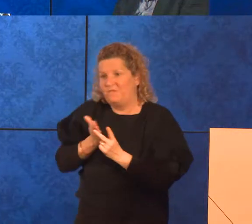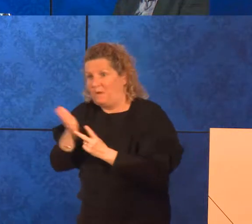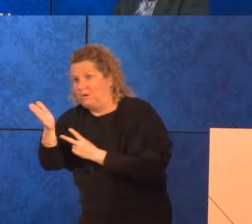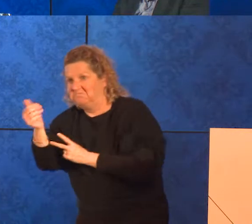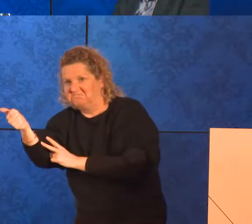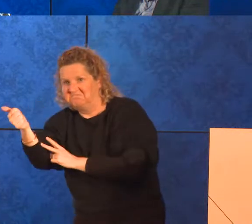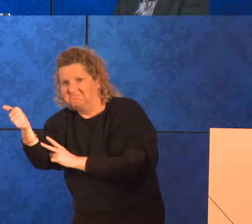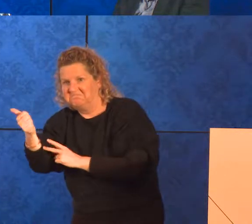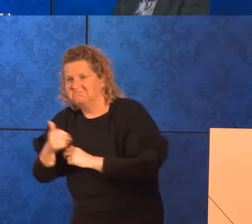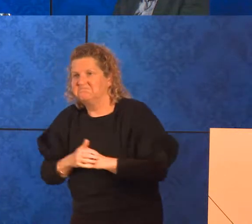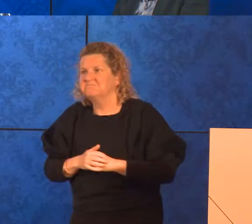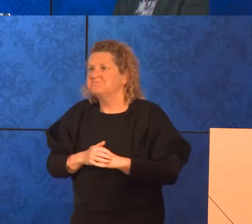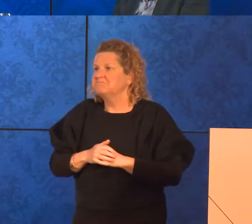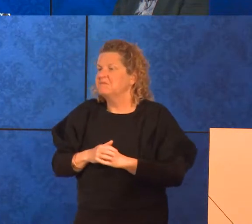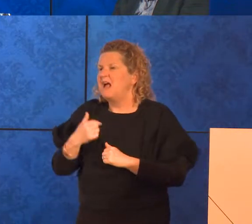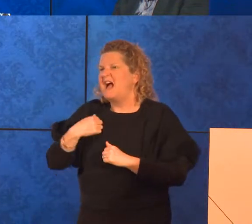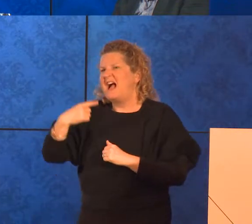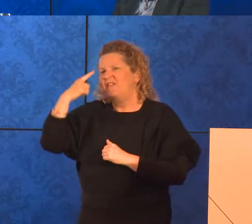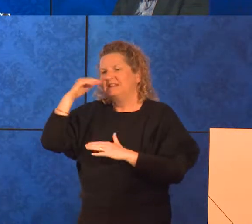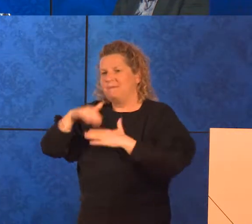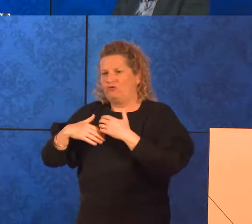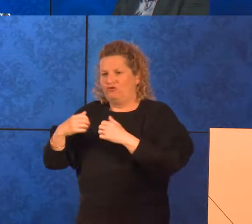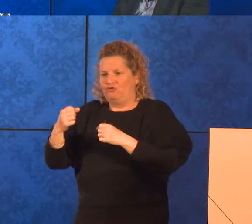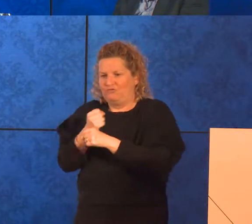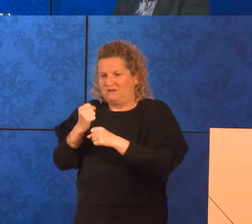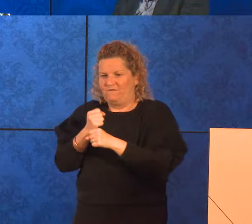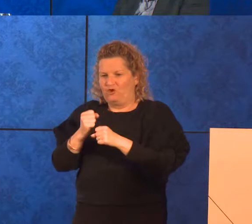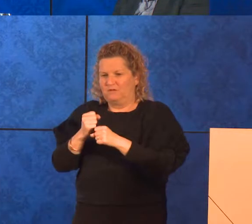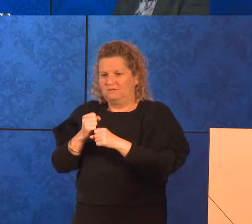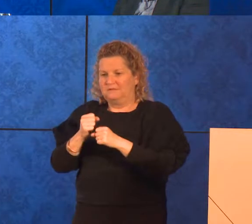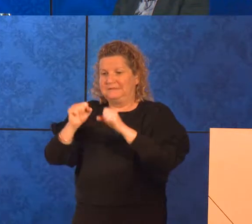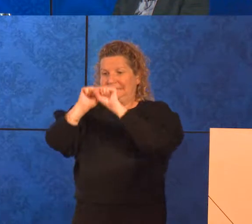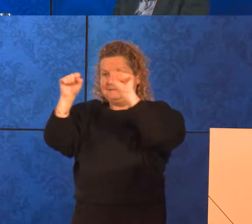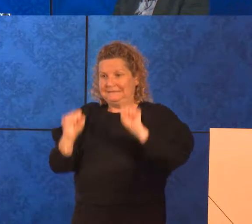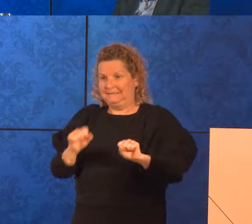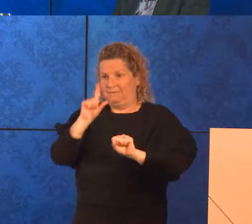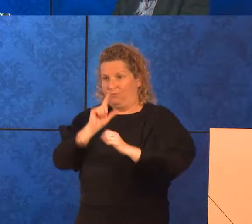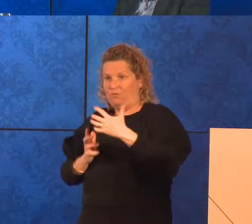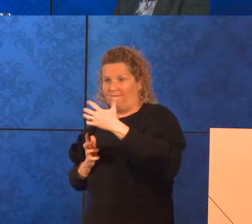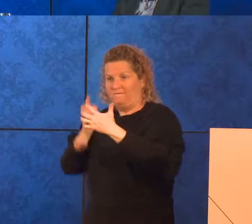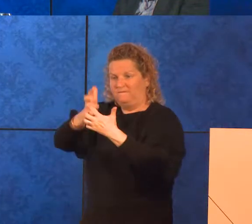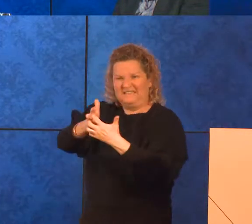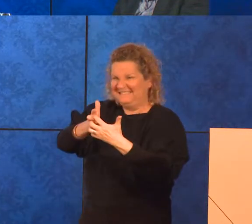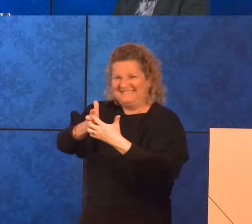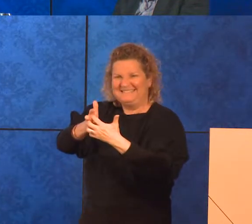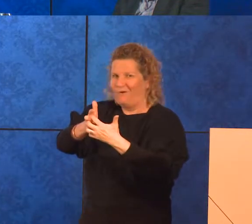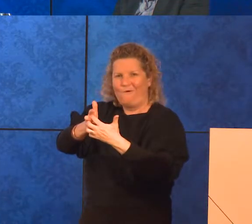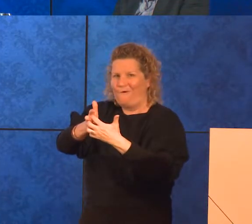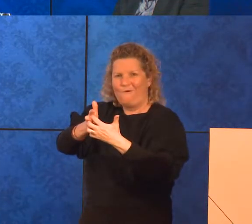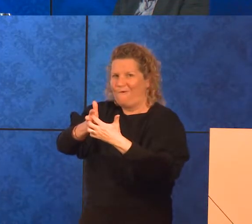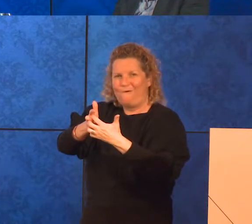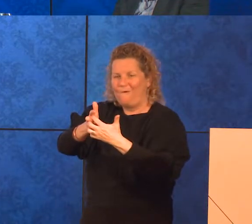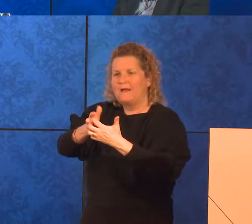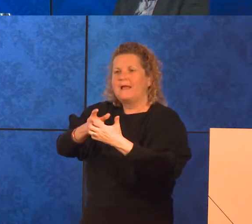about the whole creation of not the system and people fitting into it. It's about learning how we need to respond